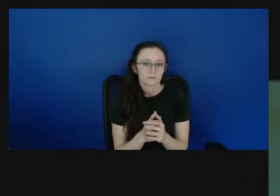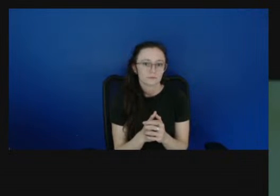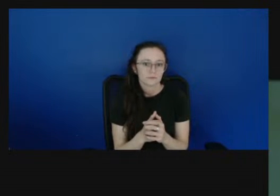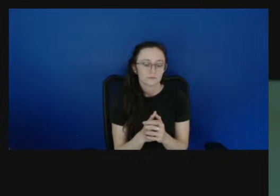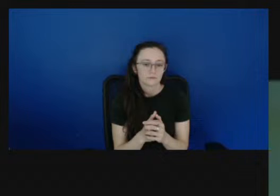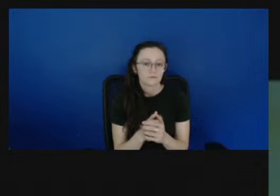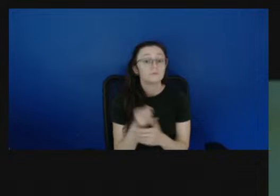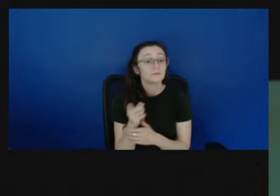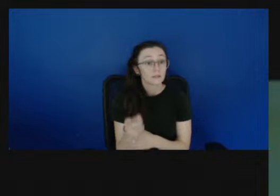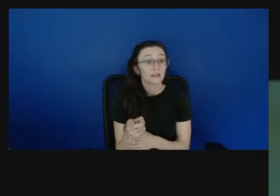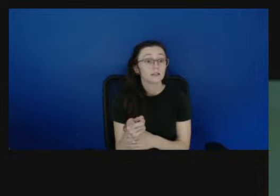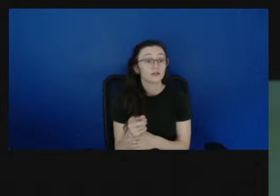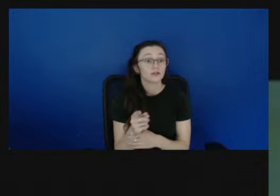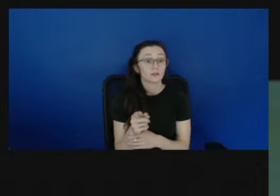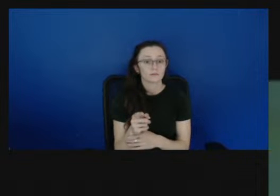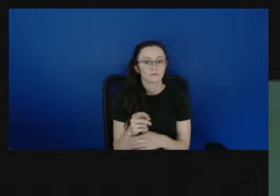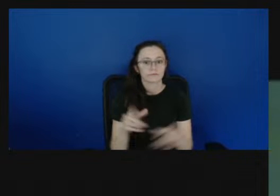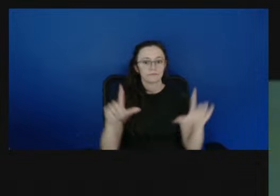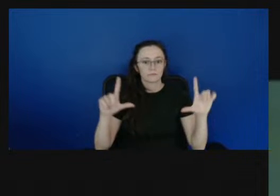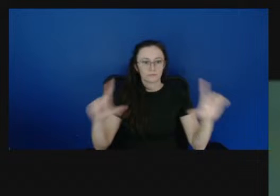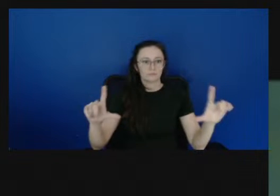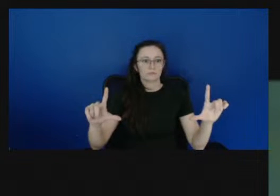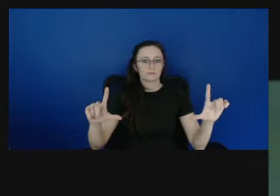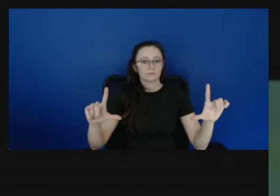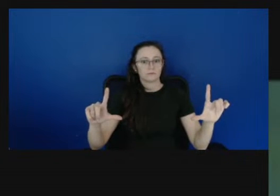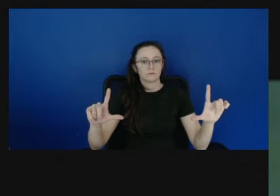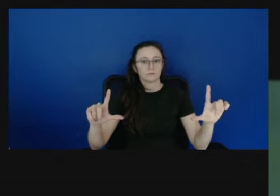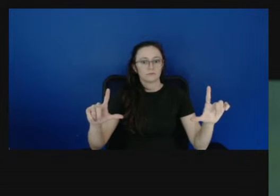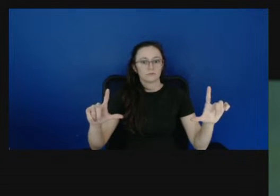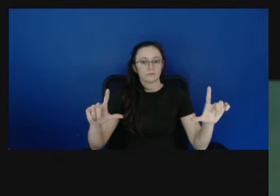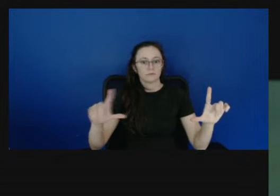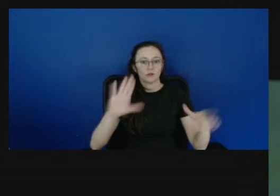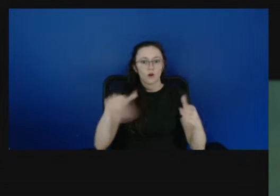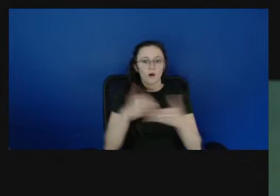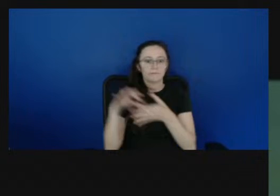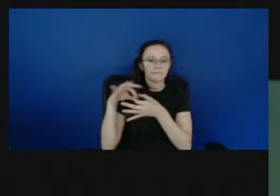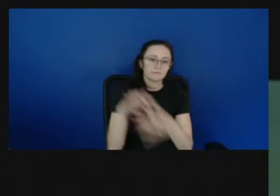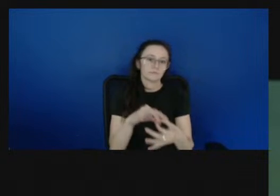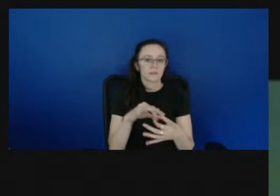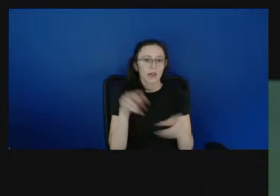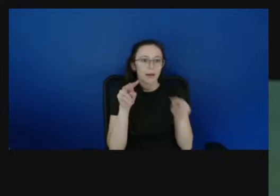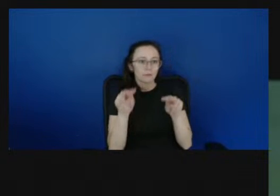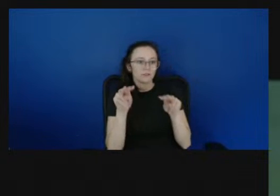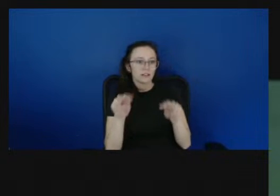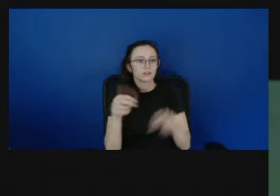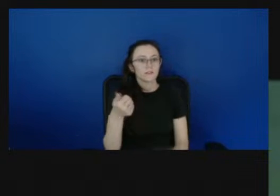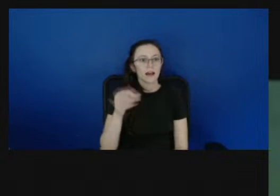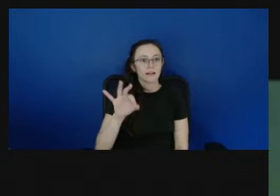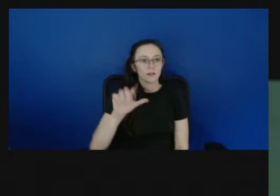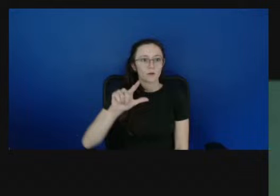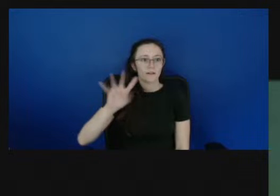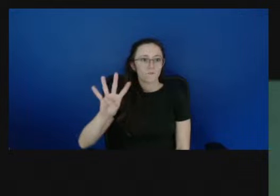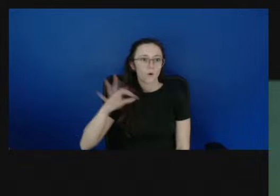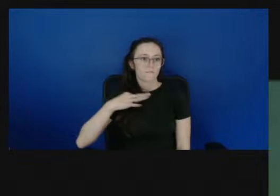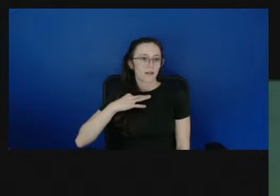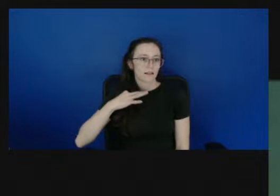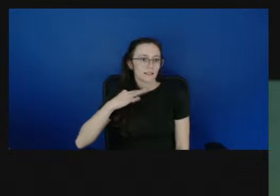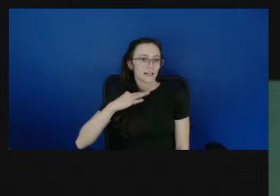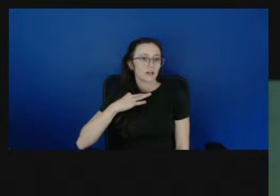This graph is based on the record of observations in 1924 by volunteers at the